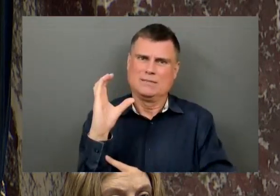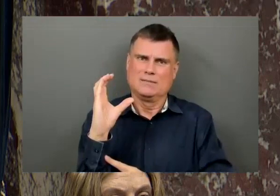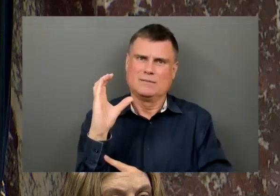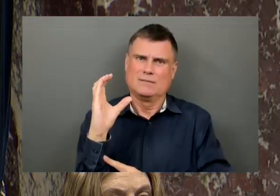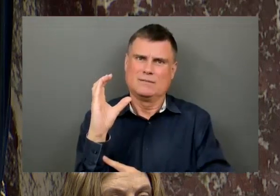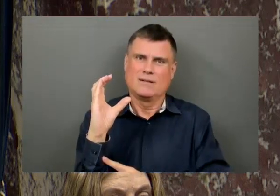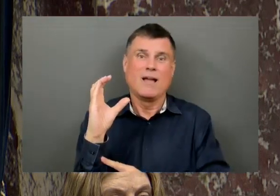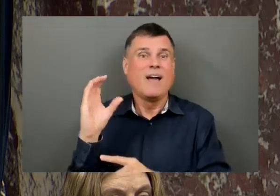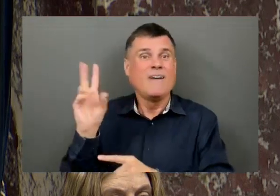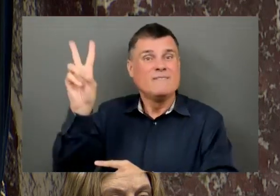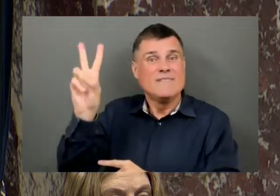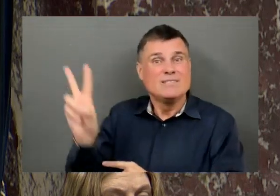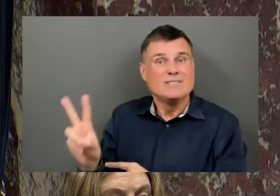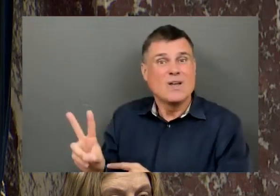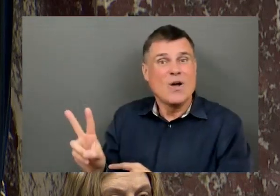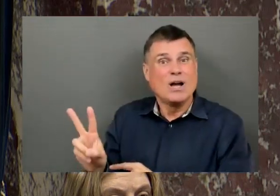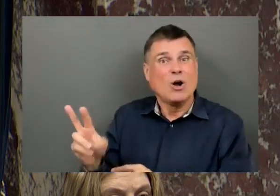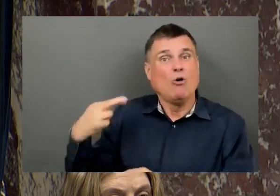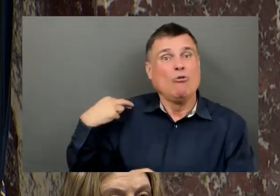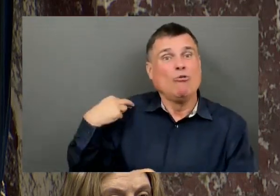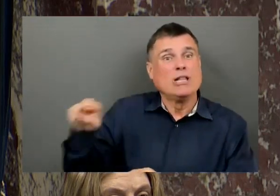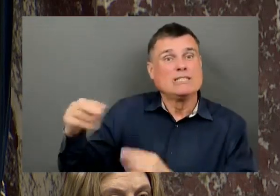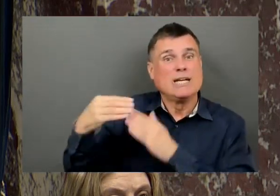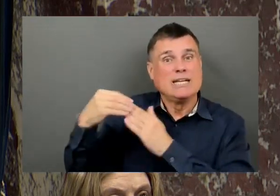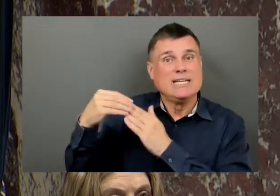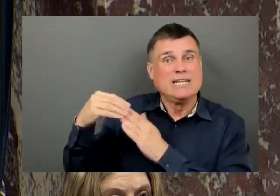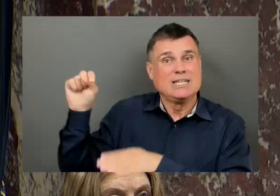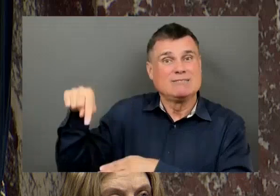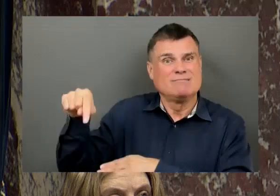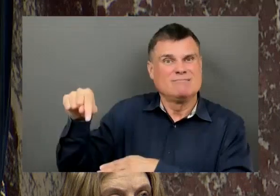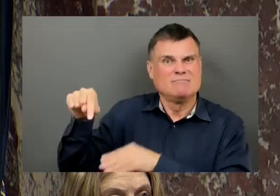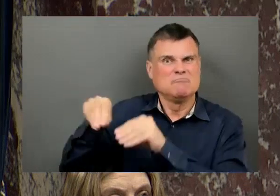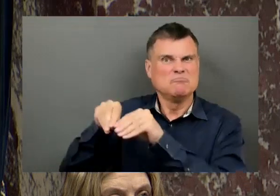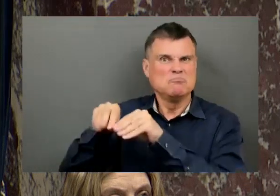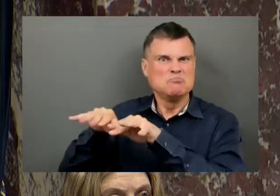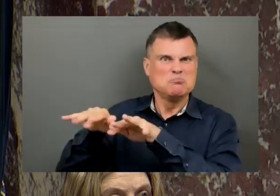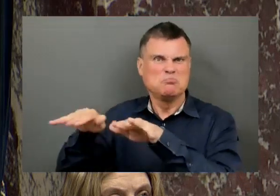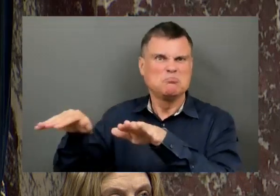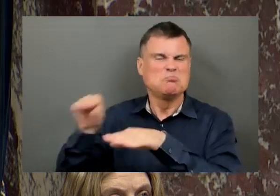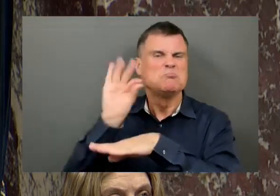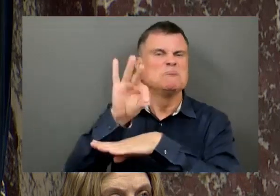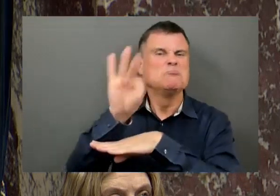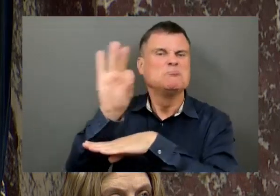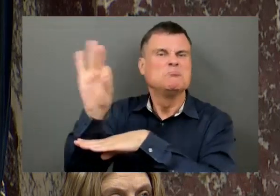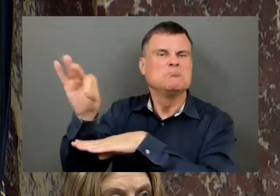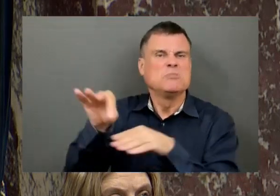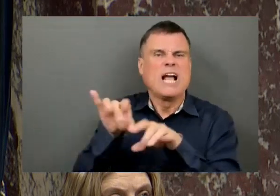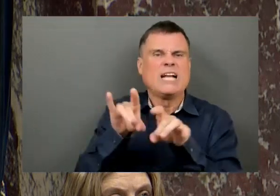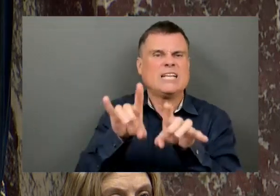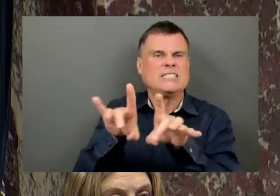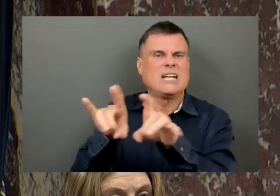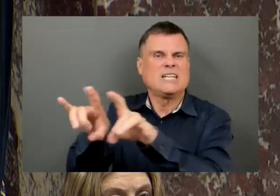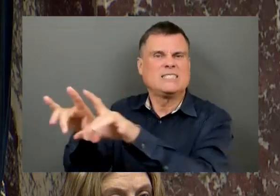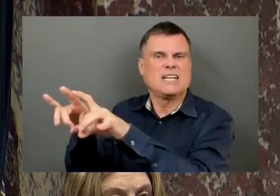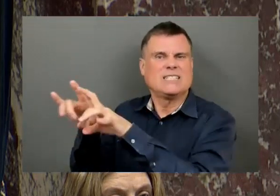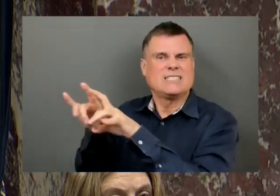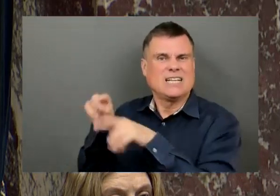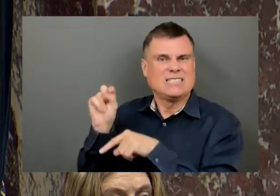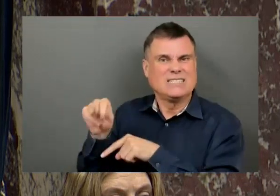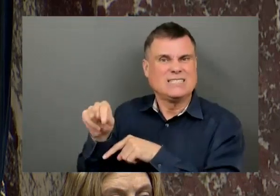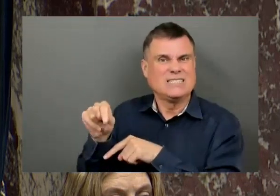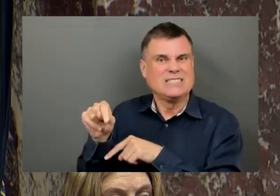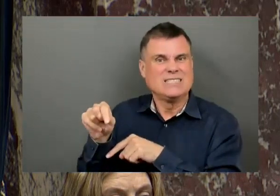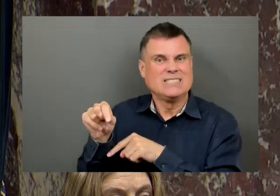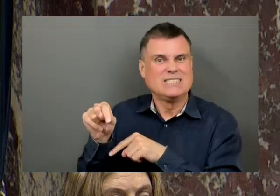hate, spreading of things like anybody who is not Muslim should be considered an enemy